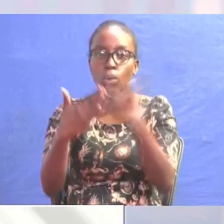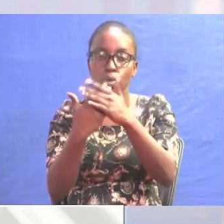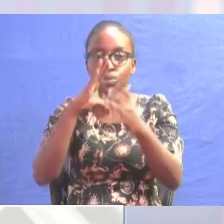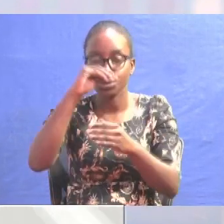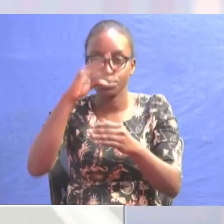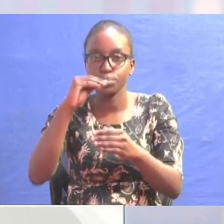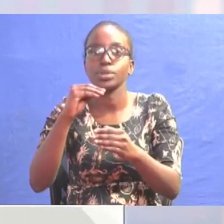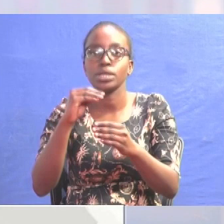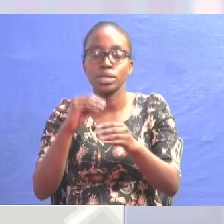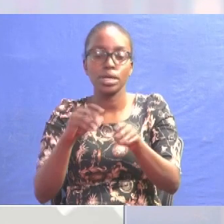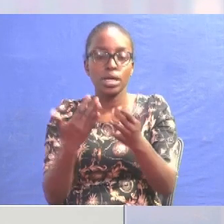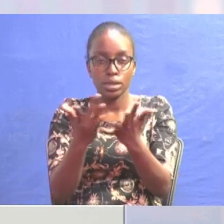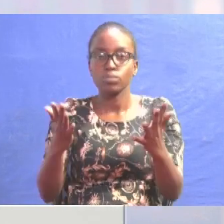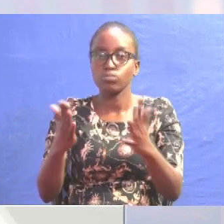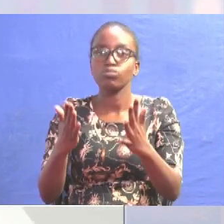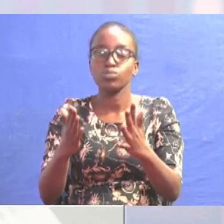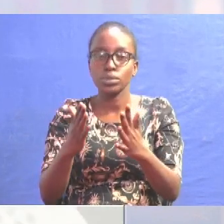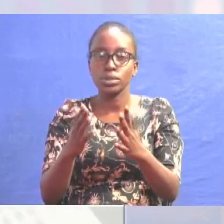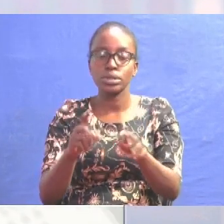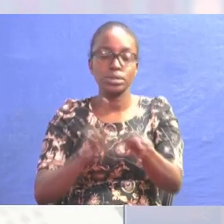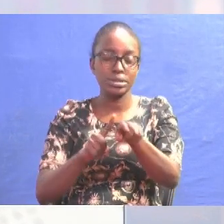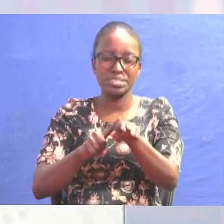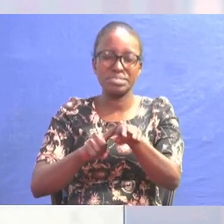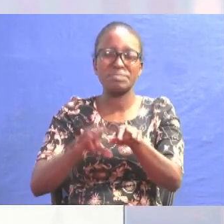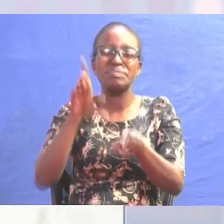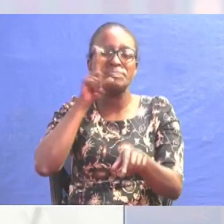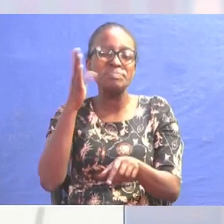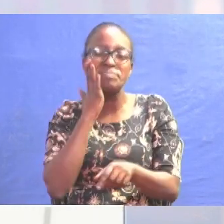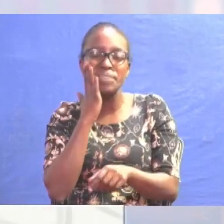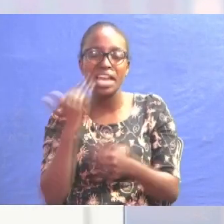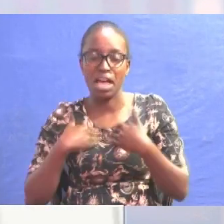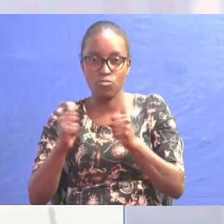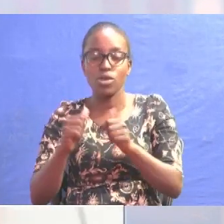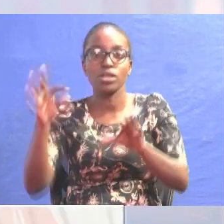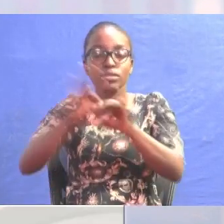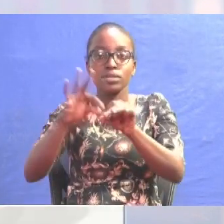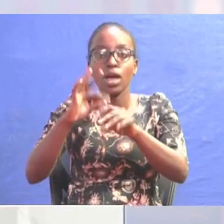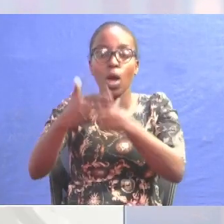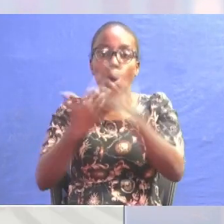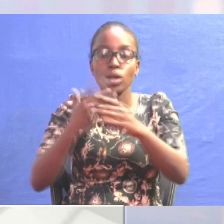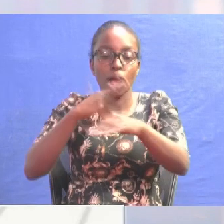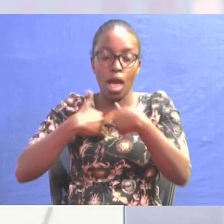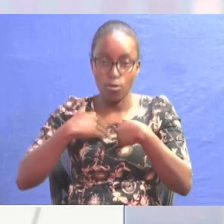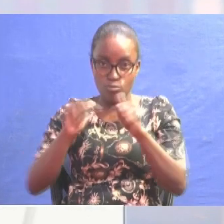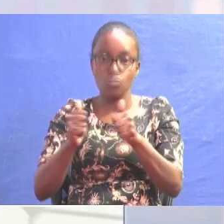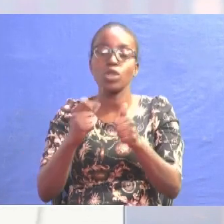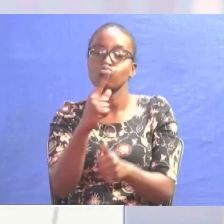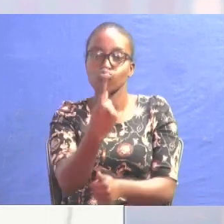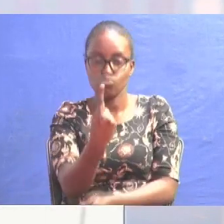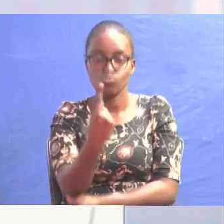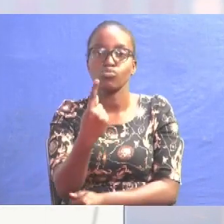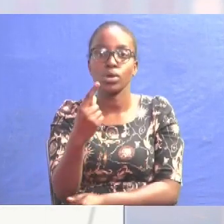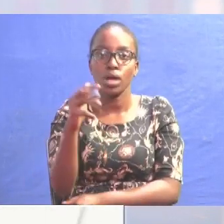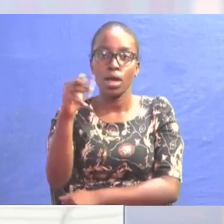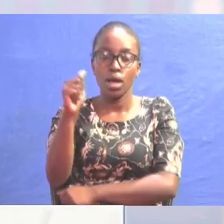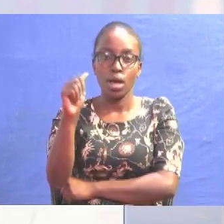the qualities and the caliber of a man, remember in the last election we had one of our very own, by then Ambassador Amina